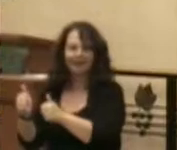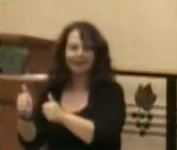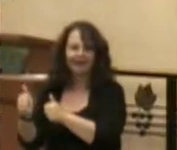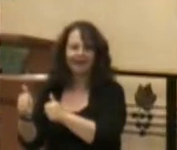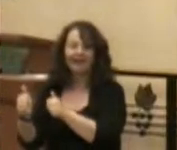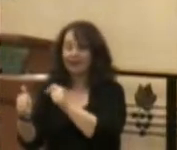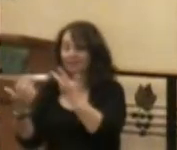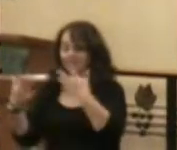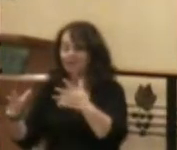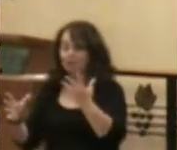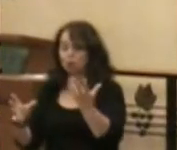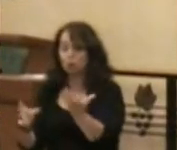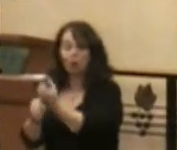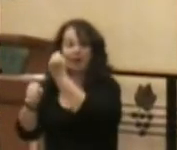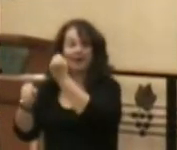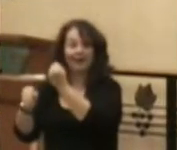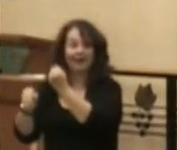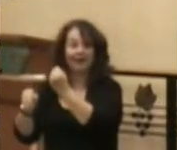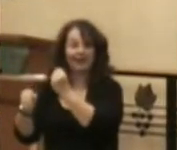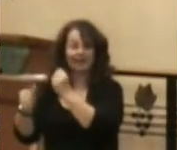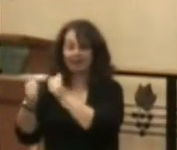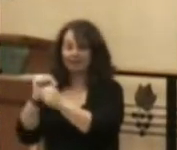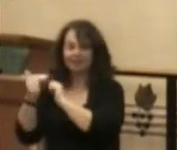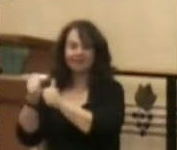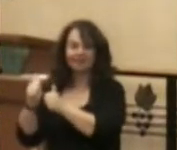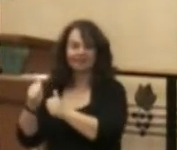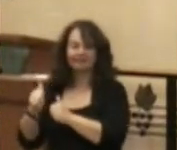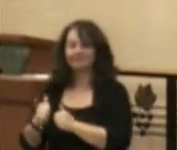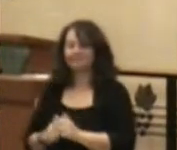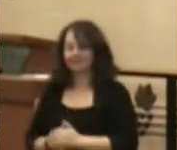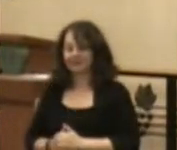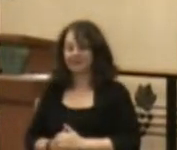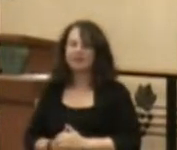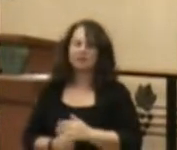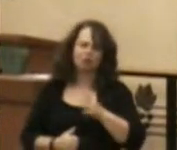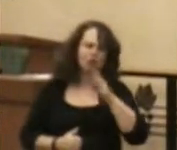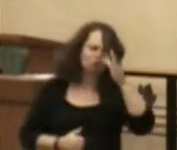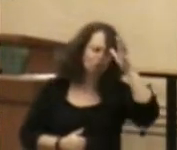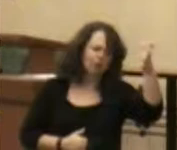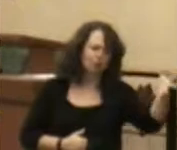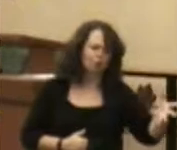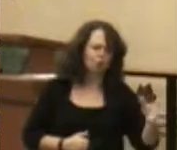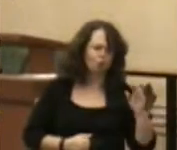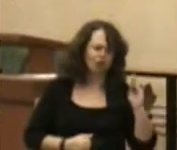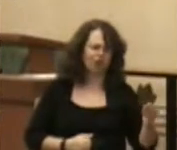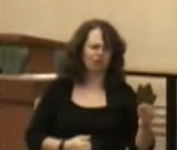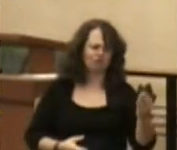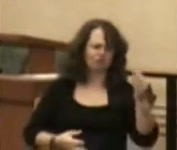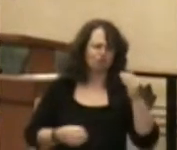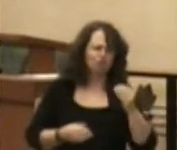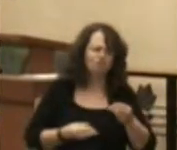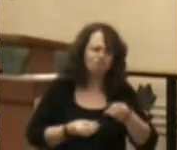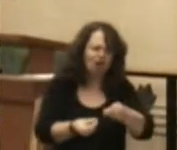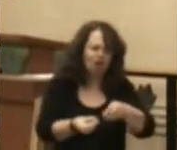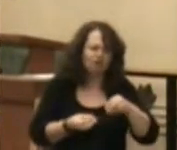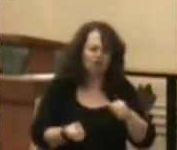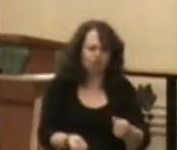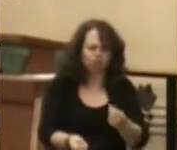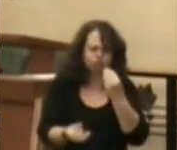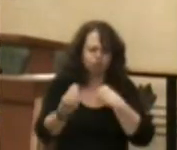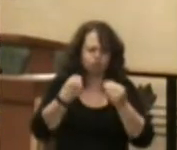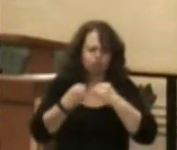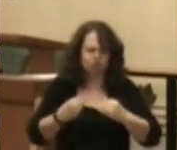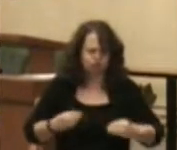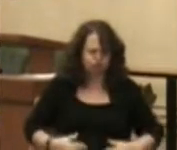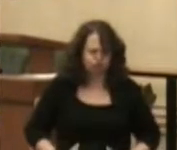His strategy was different than his Gramps. While Gramps would have fed him to overfull, stretching his